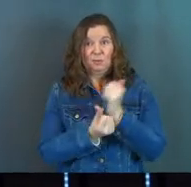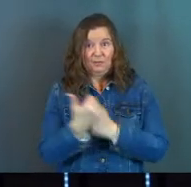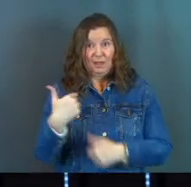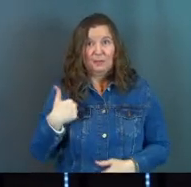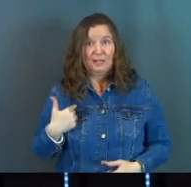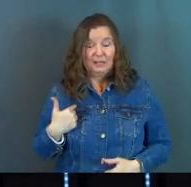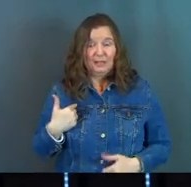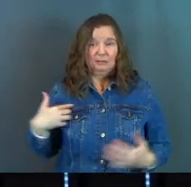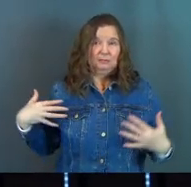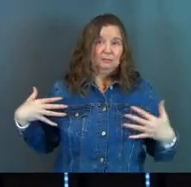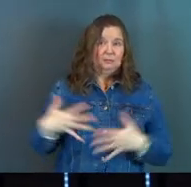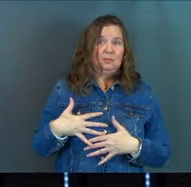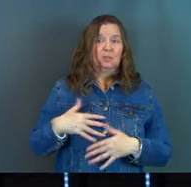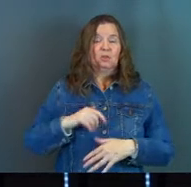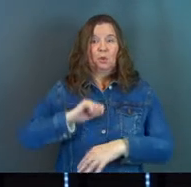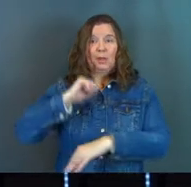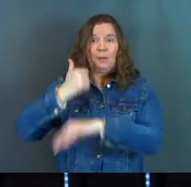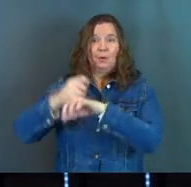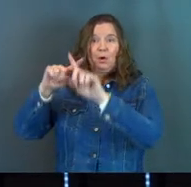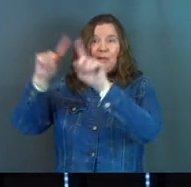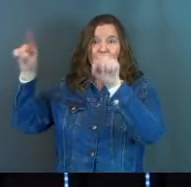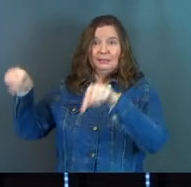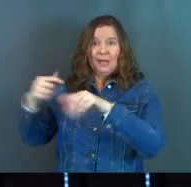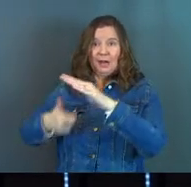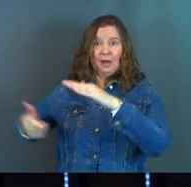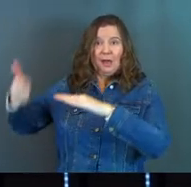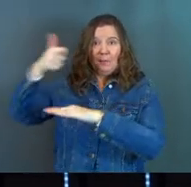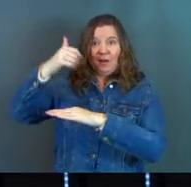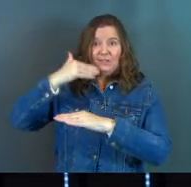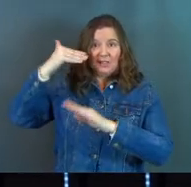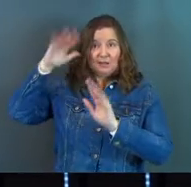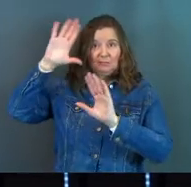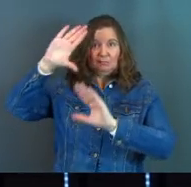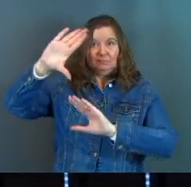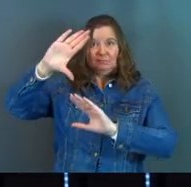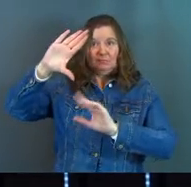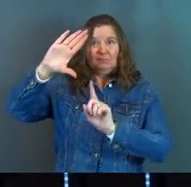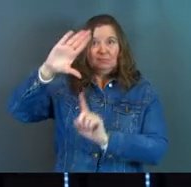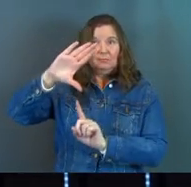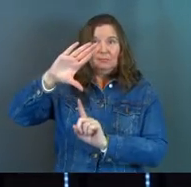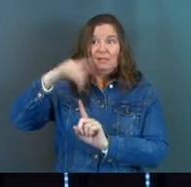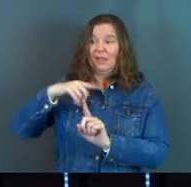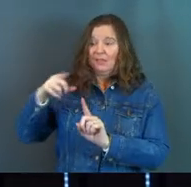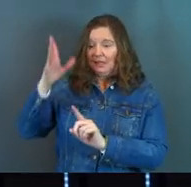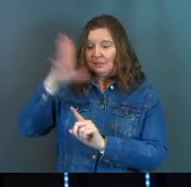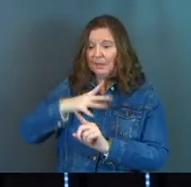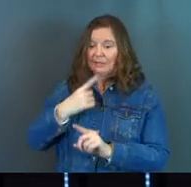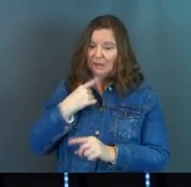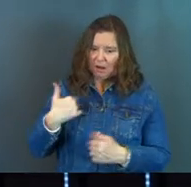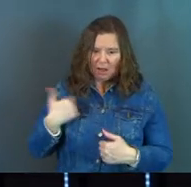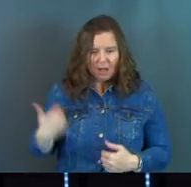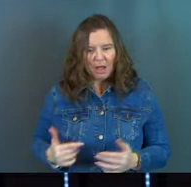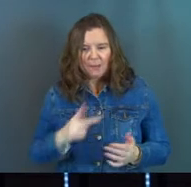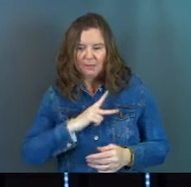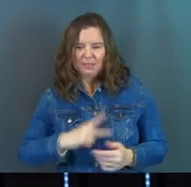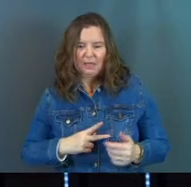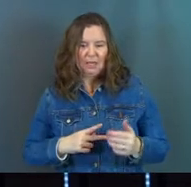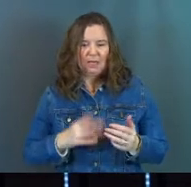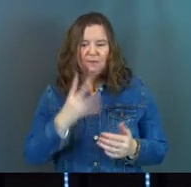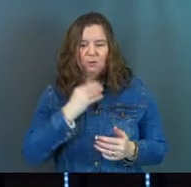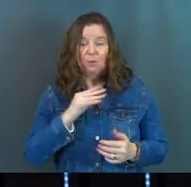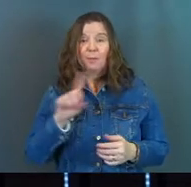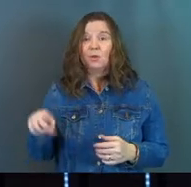me. And so they put the sign above his head to say, this man claimed to be the king of the Jews, and the only king is